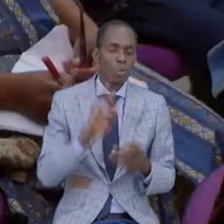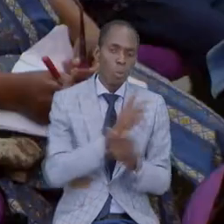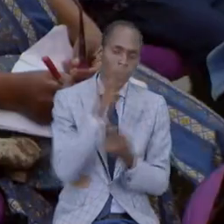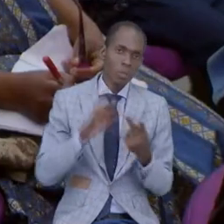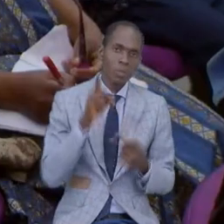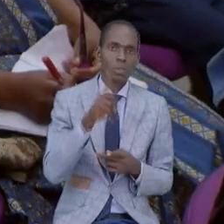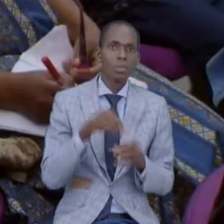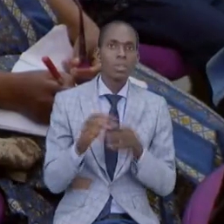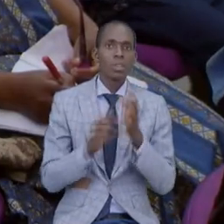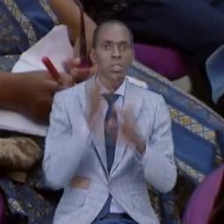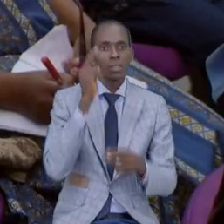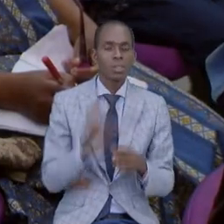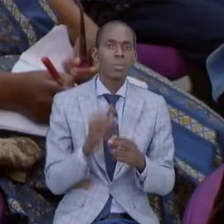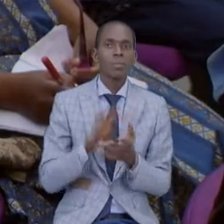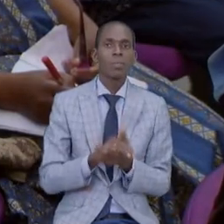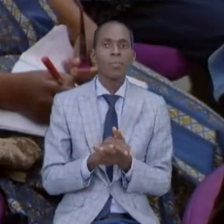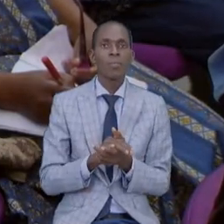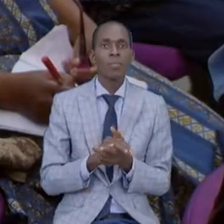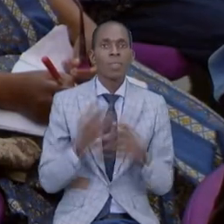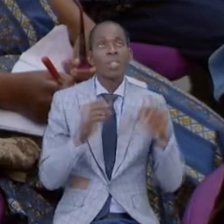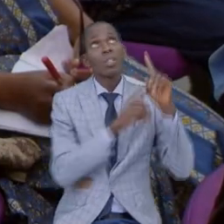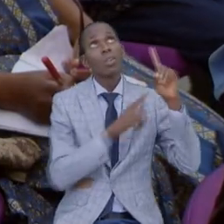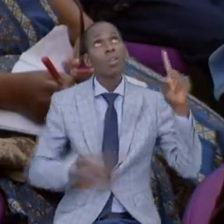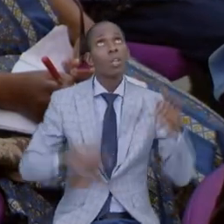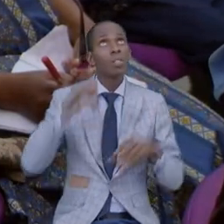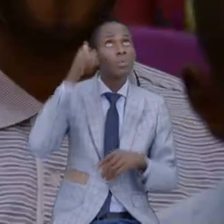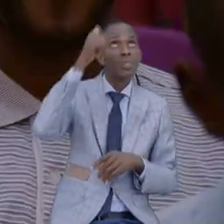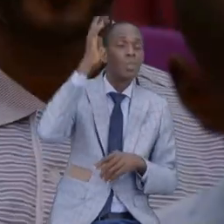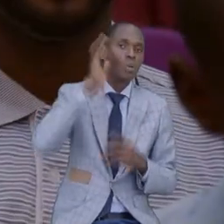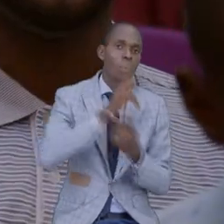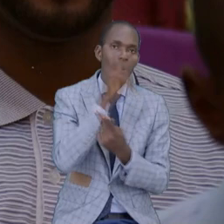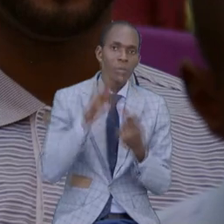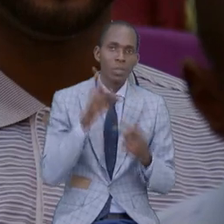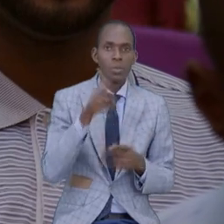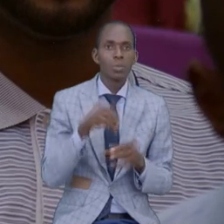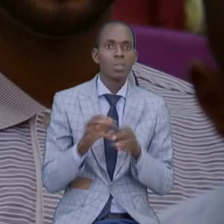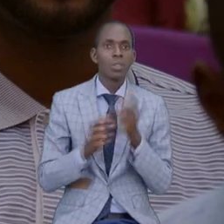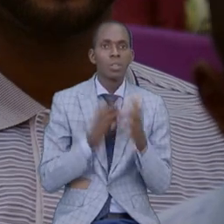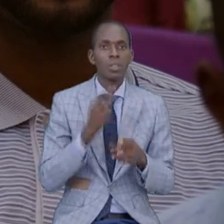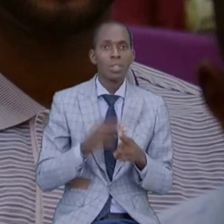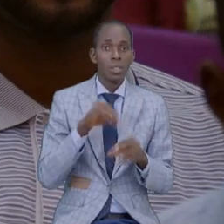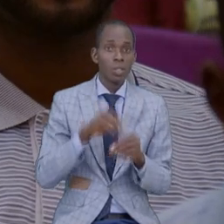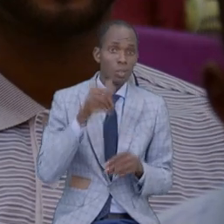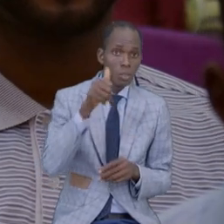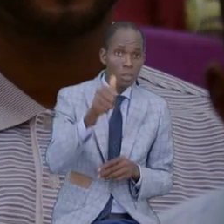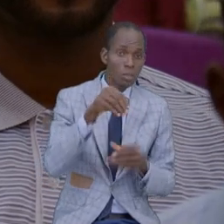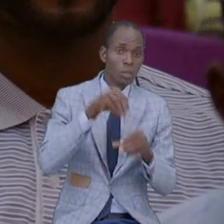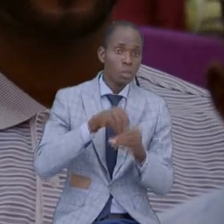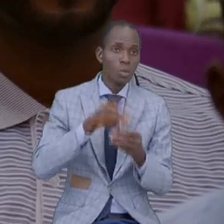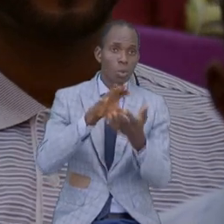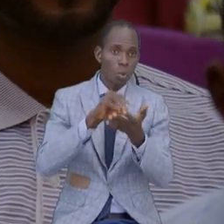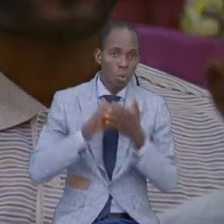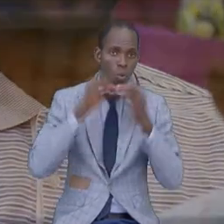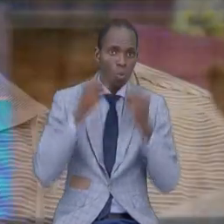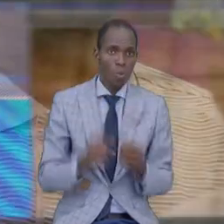you. The Lord himself will perfect you. You know, in yourself, in your own power,